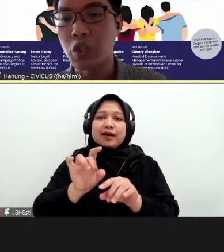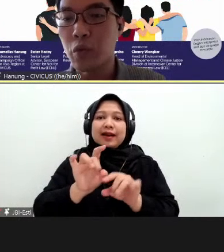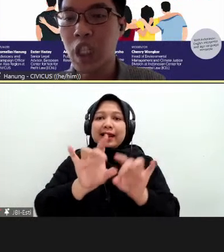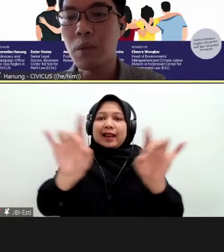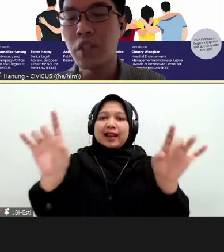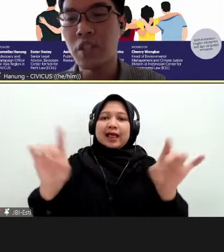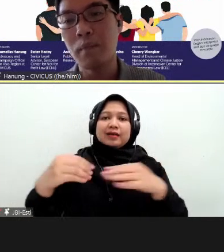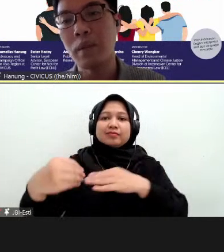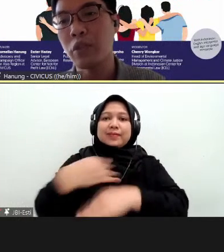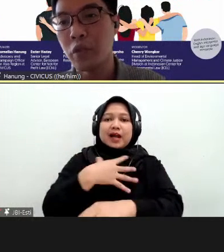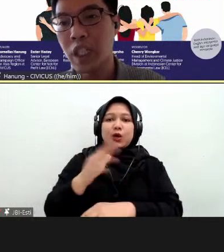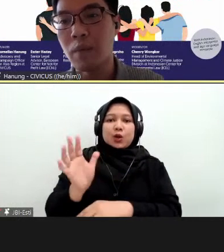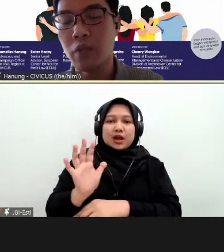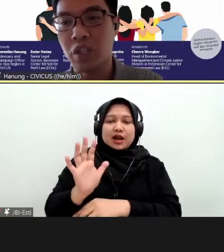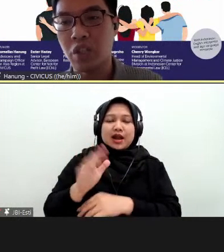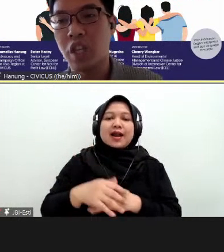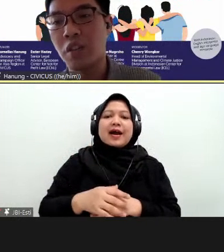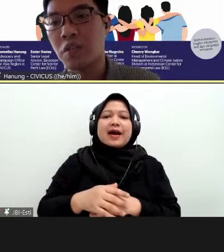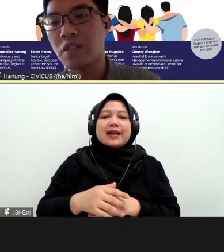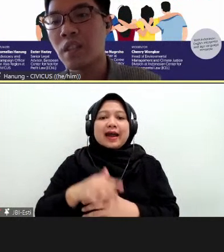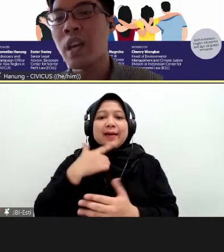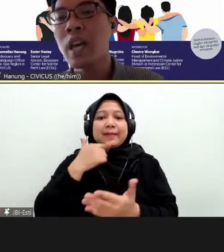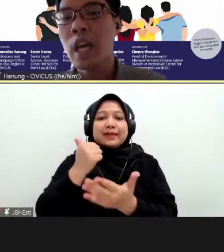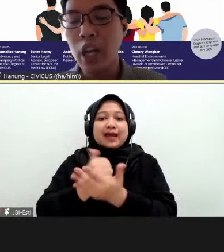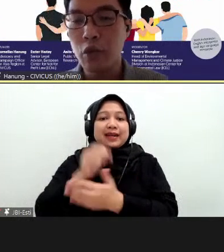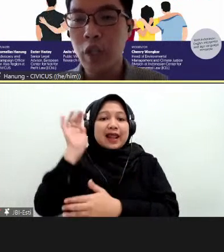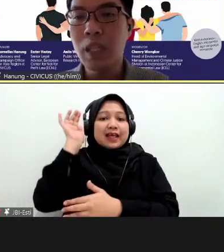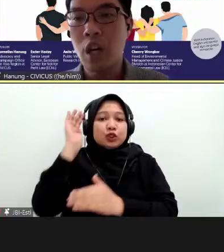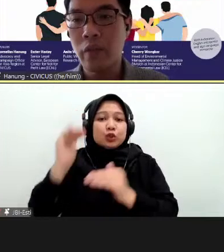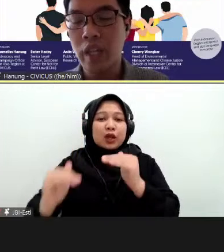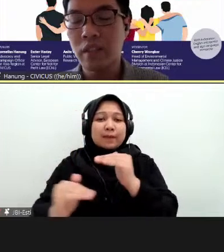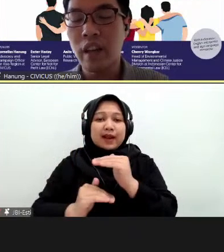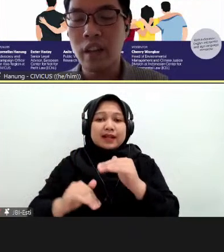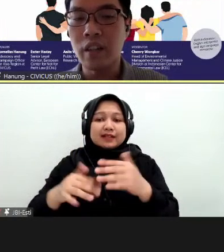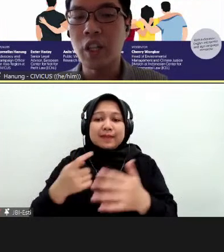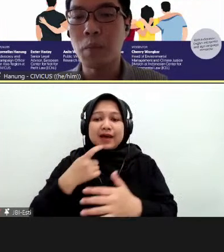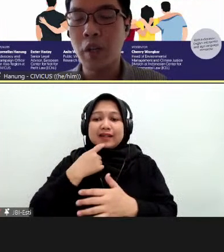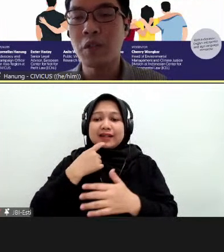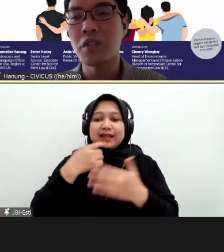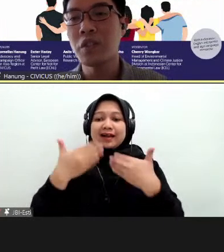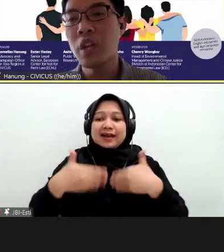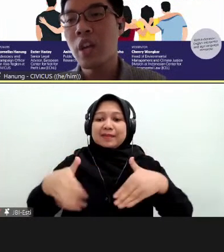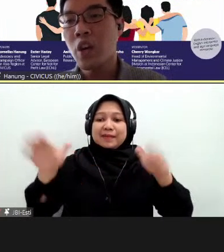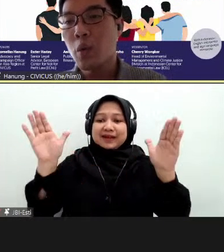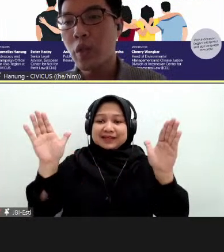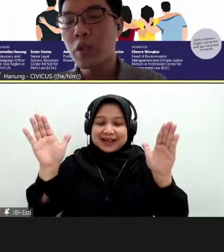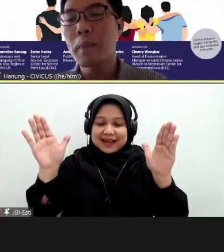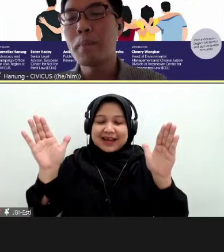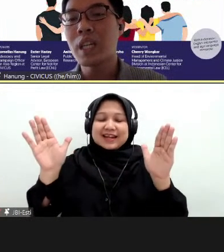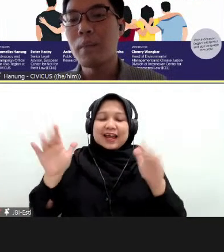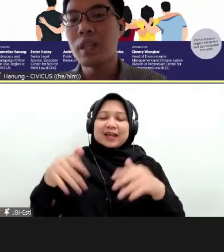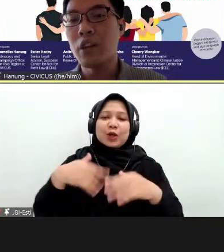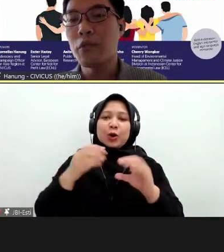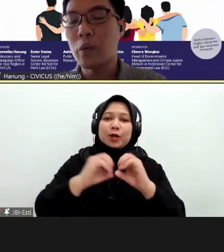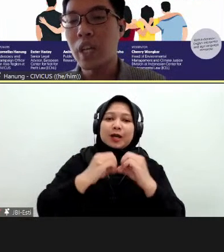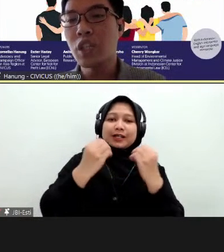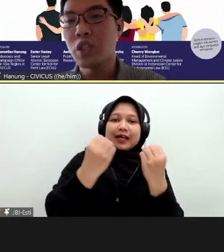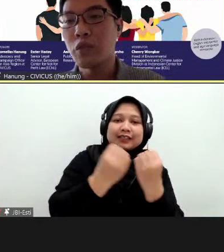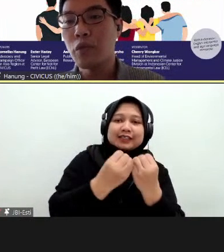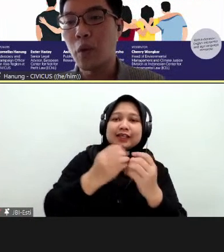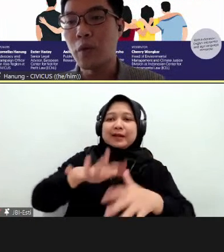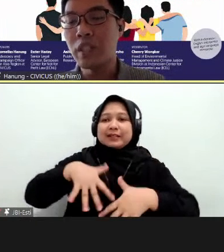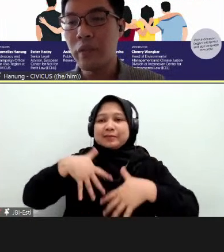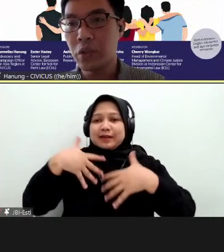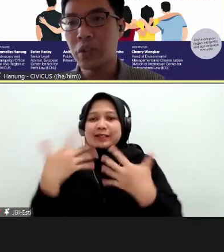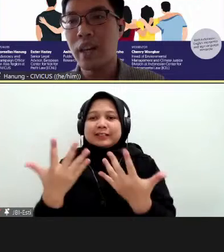space, which is freedom of assembly, freedom of associations, and freedom of expressions, which becoming a